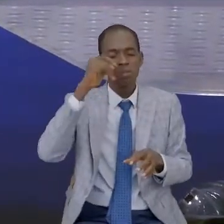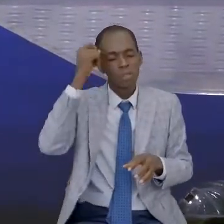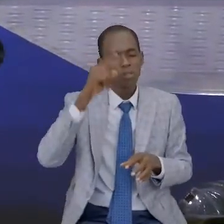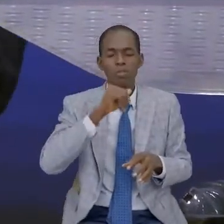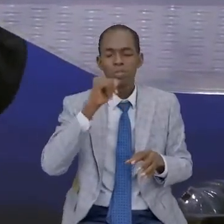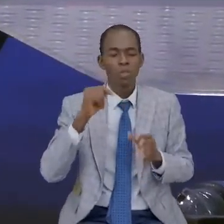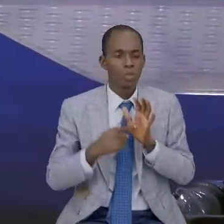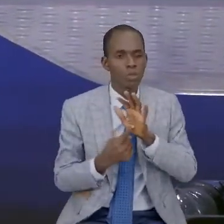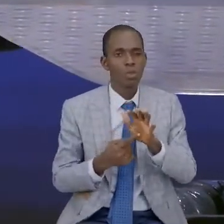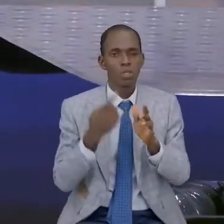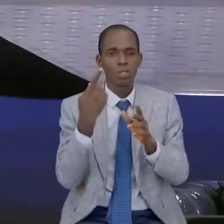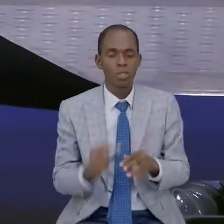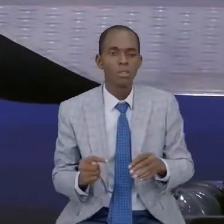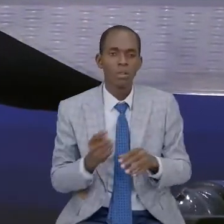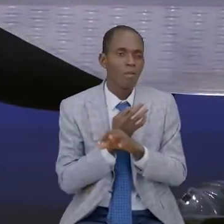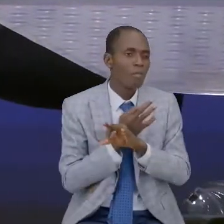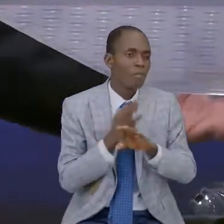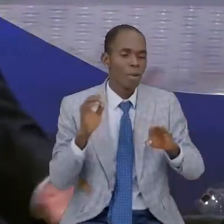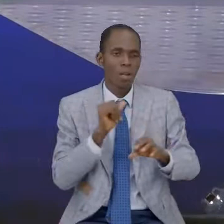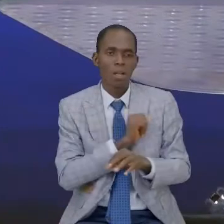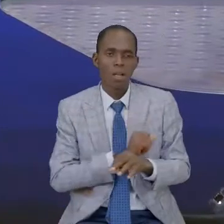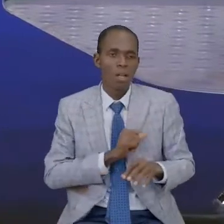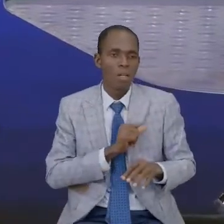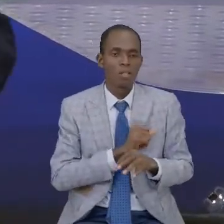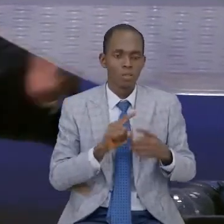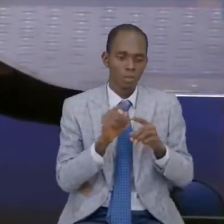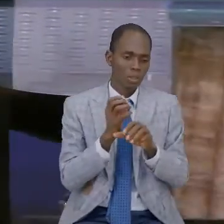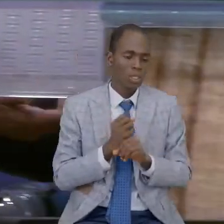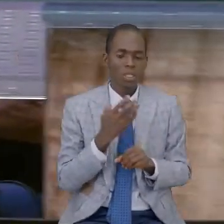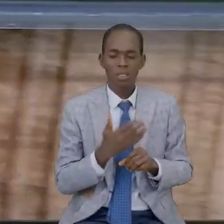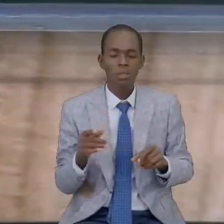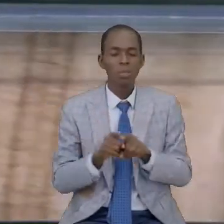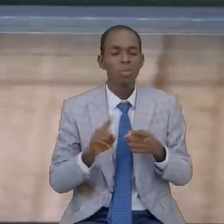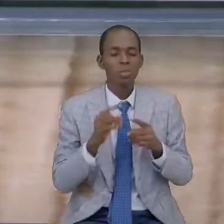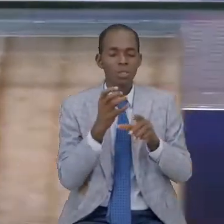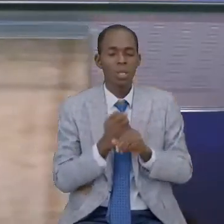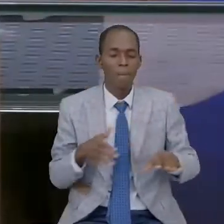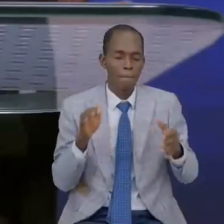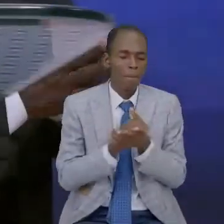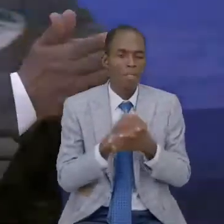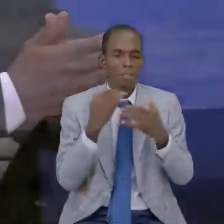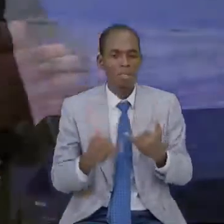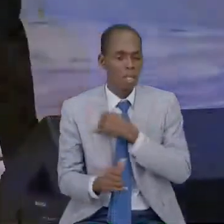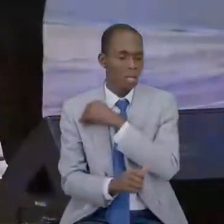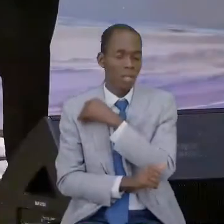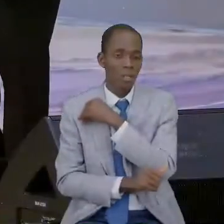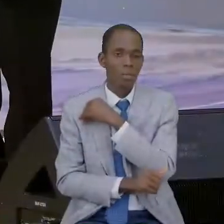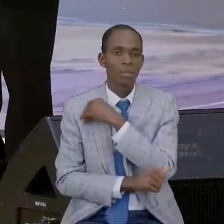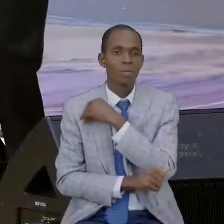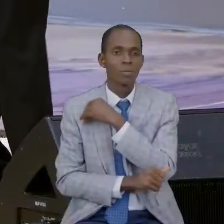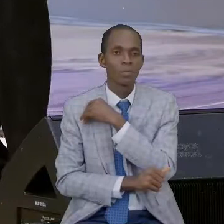couldn't manifest a free attitude to get things. Even to get married now,